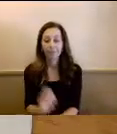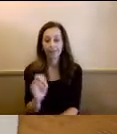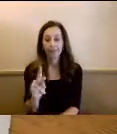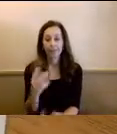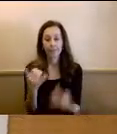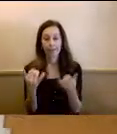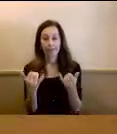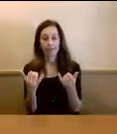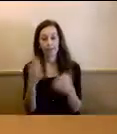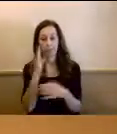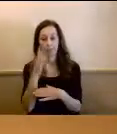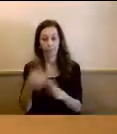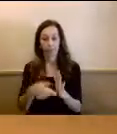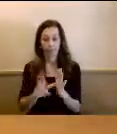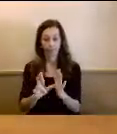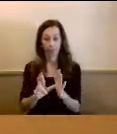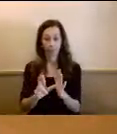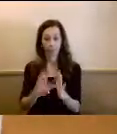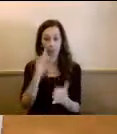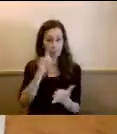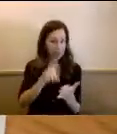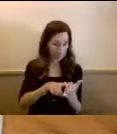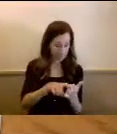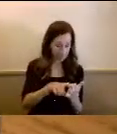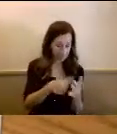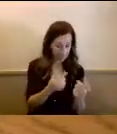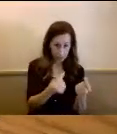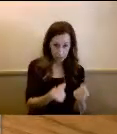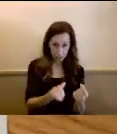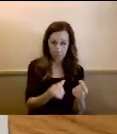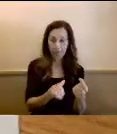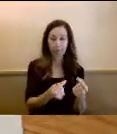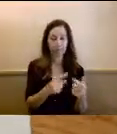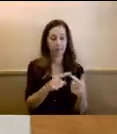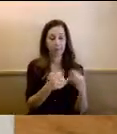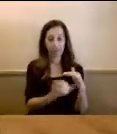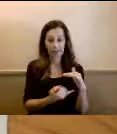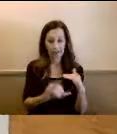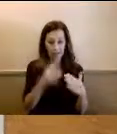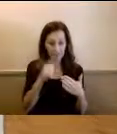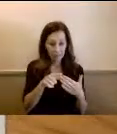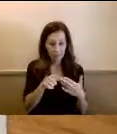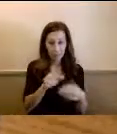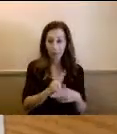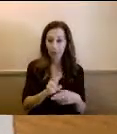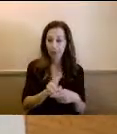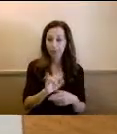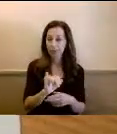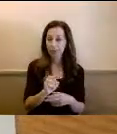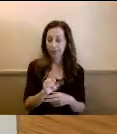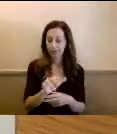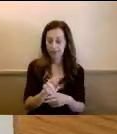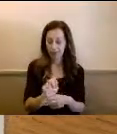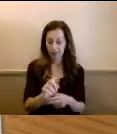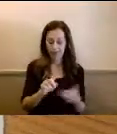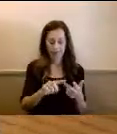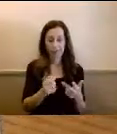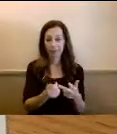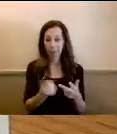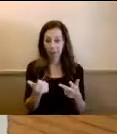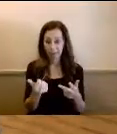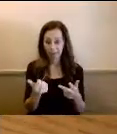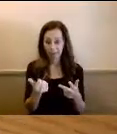Okay, so we're just going to review here. We're going to identify the operations, isolate the variable through inverses, get rid of